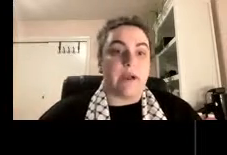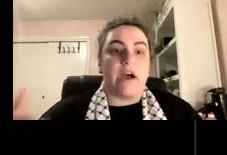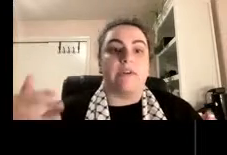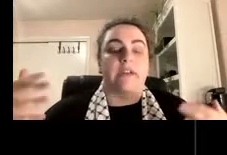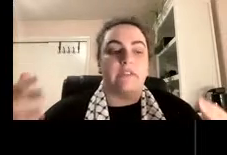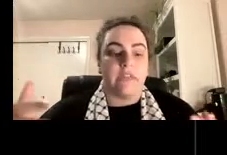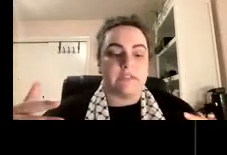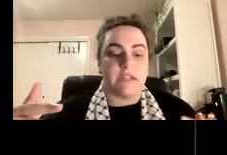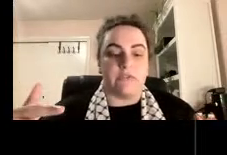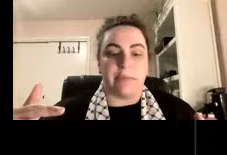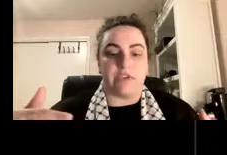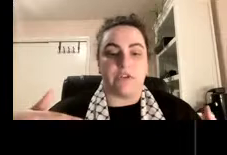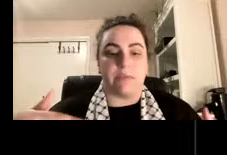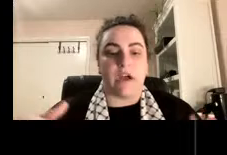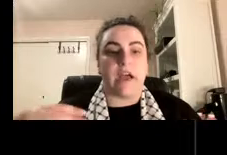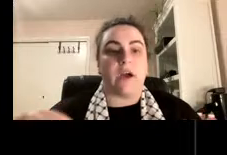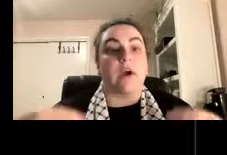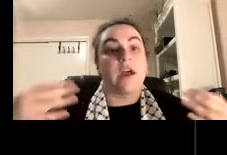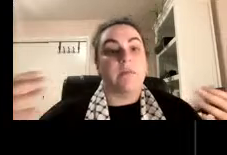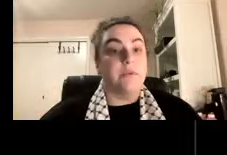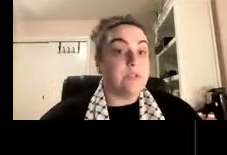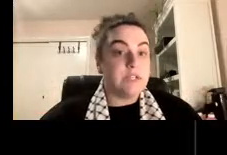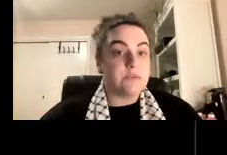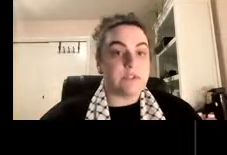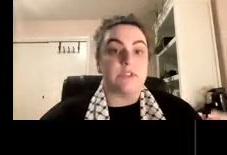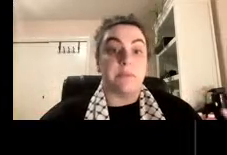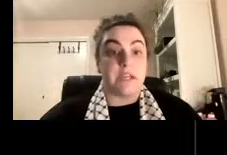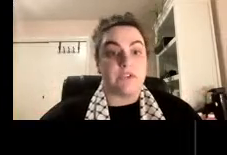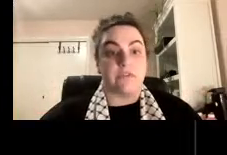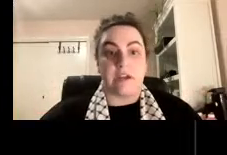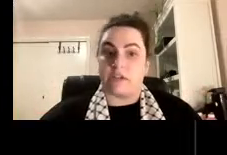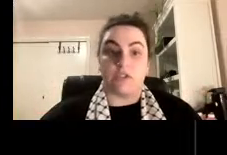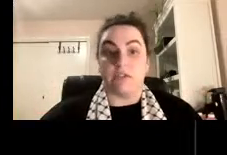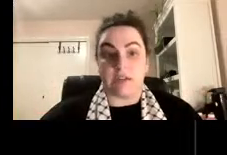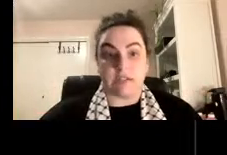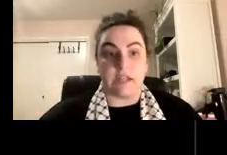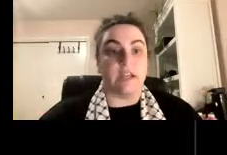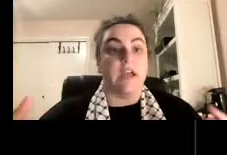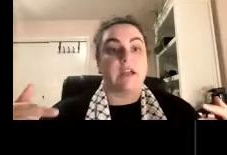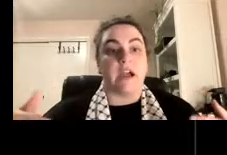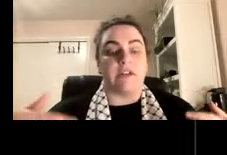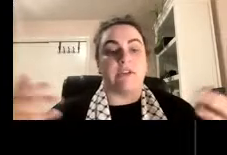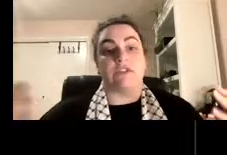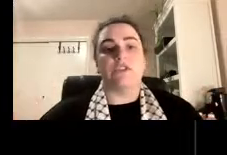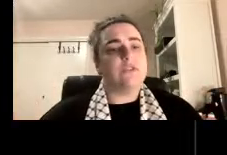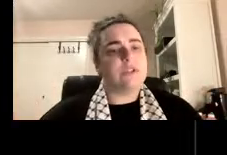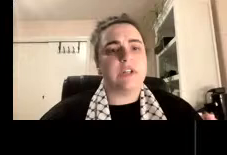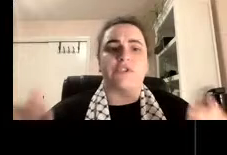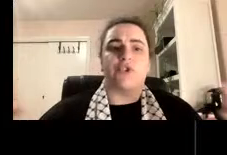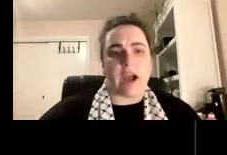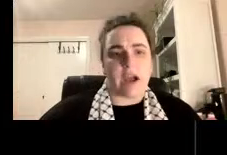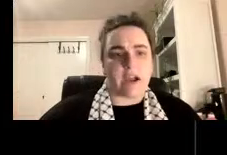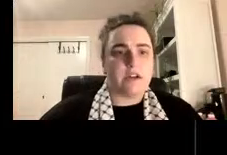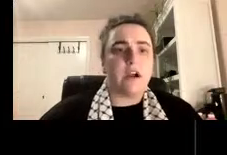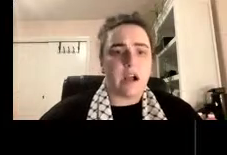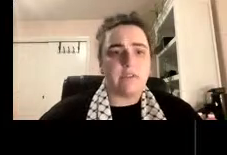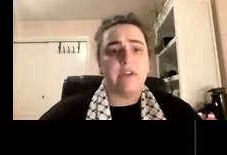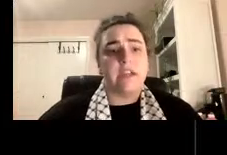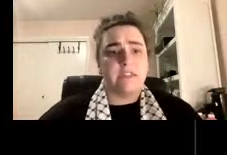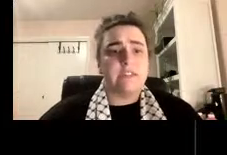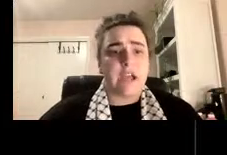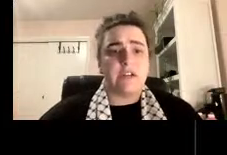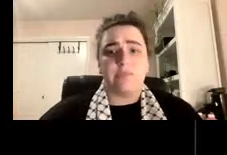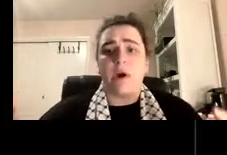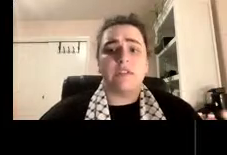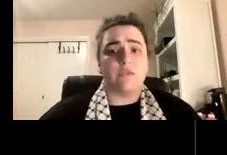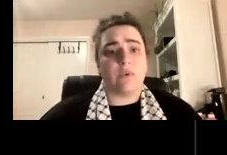going around this information about how Moody's, which is a major financial investing kind of institution and tracker of